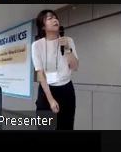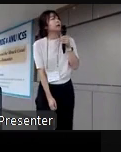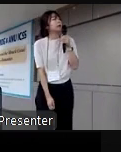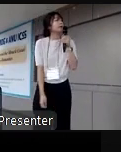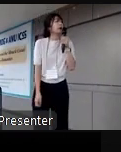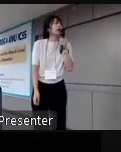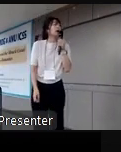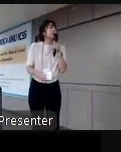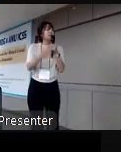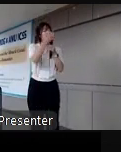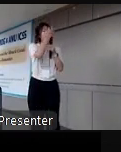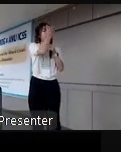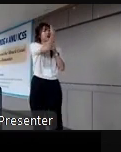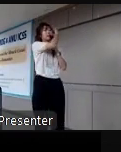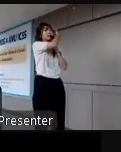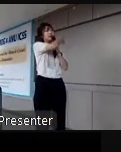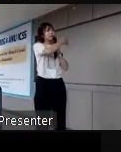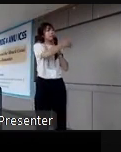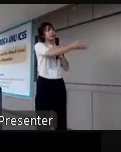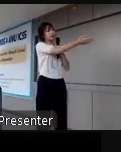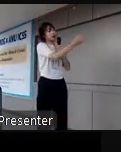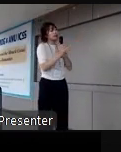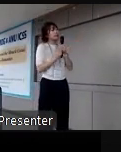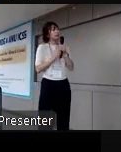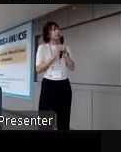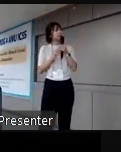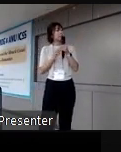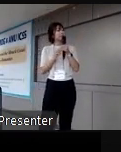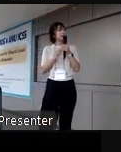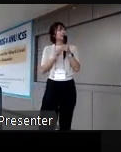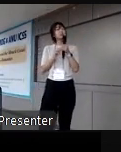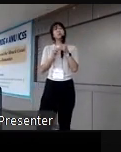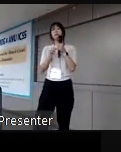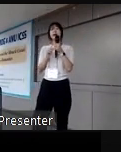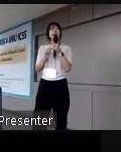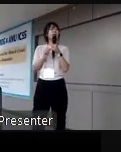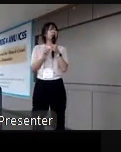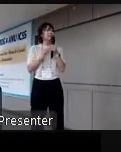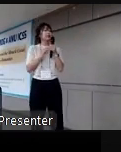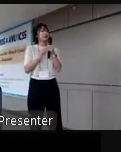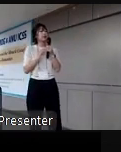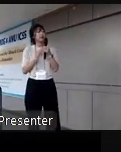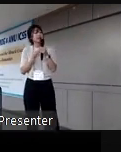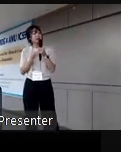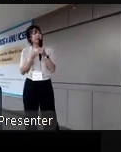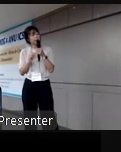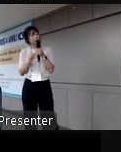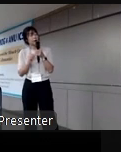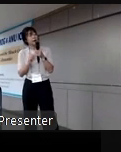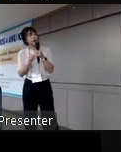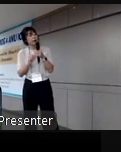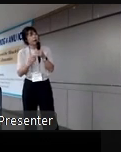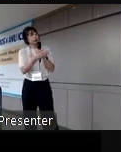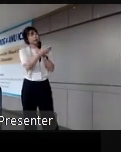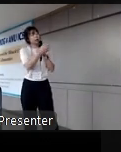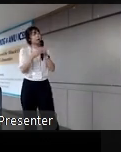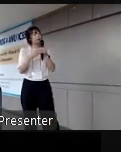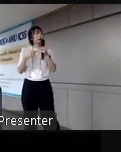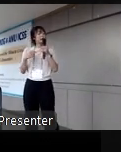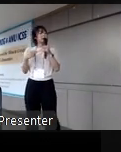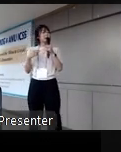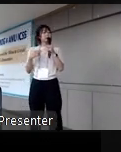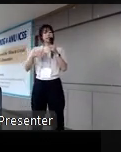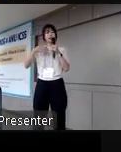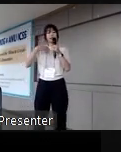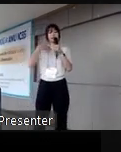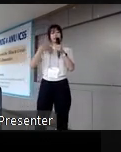And finally, we have a fully parallel example. A similar example can also be found in Cornelia Ebert's work. So here, what I'm going